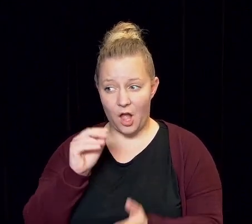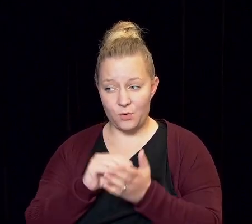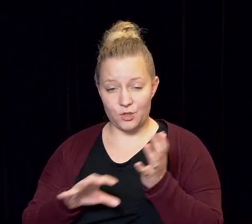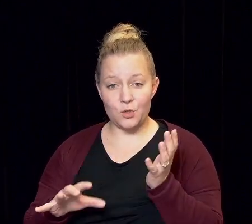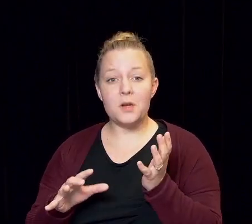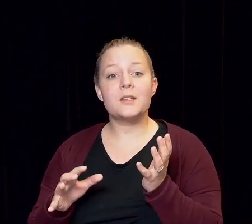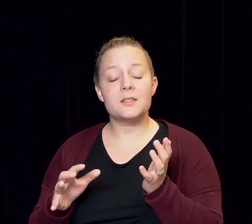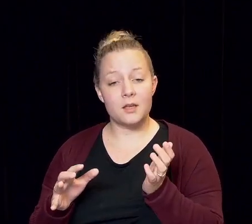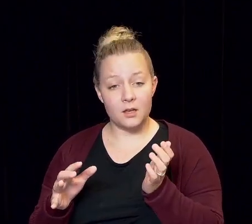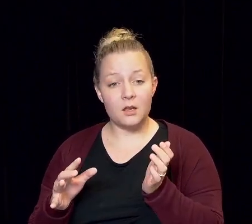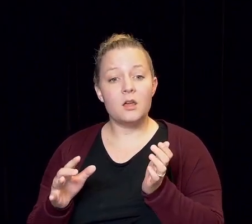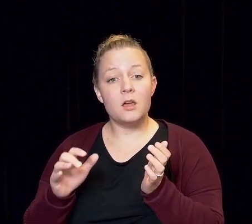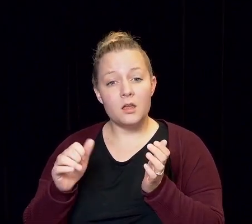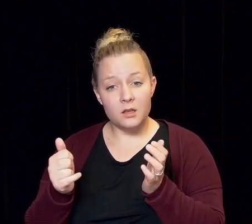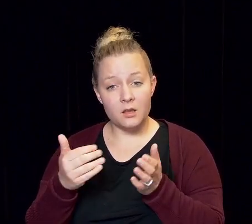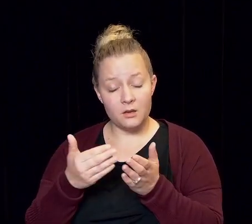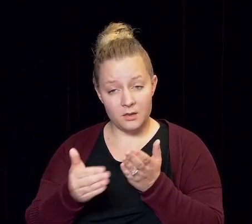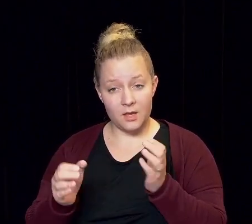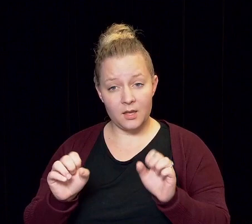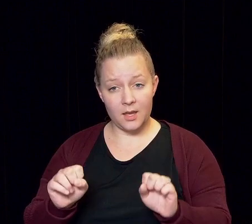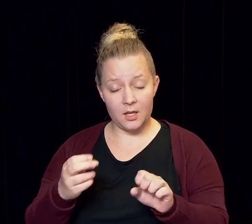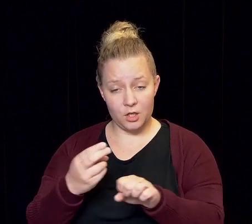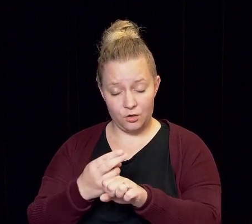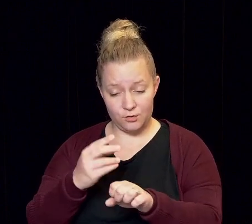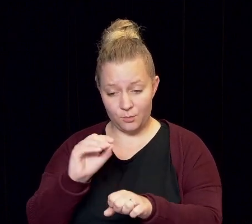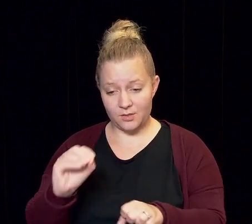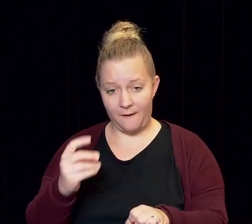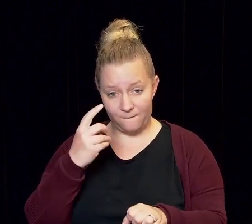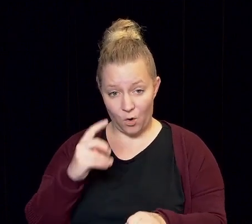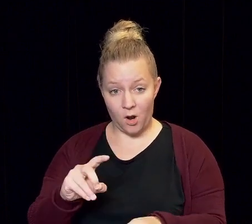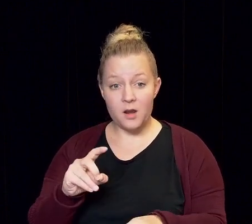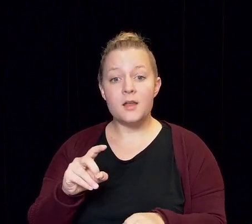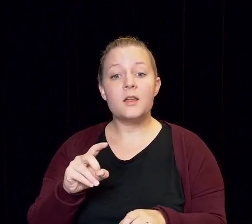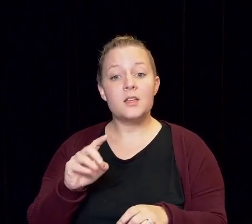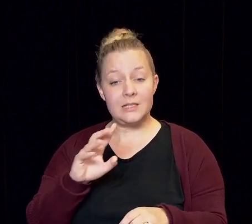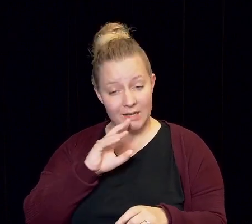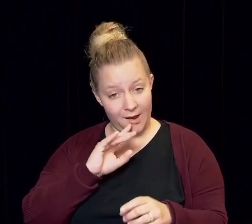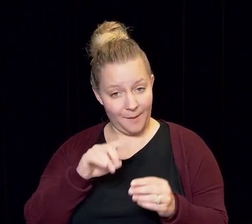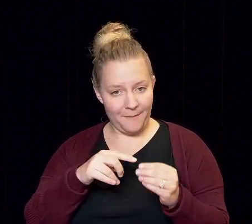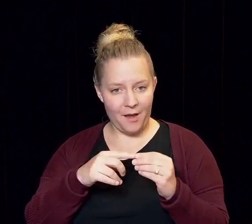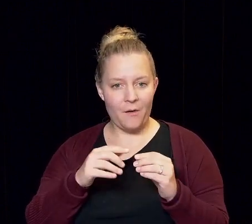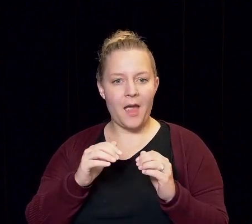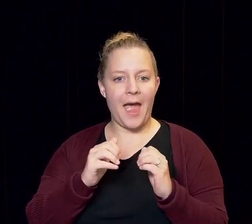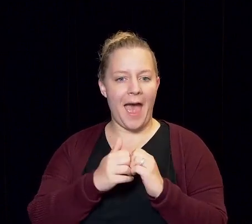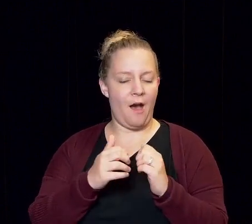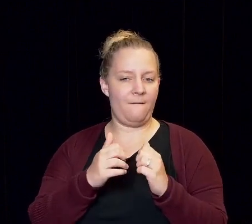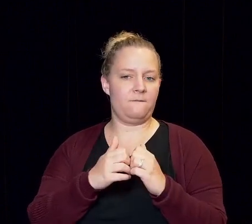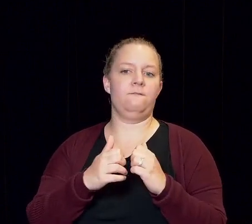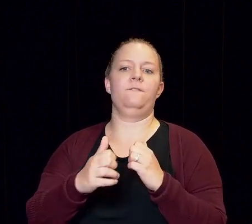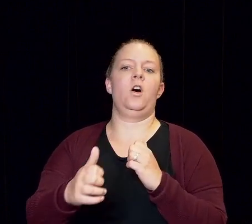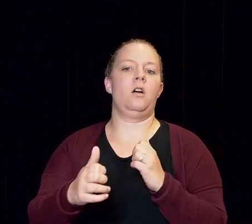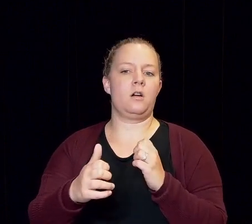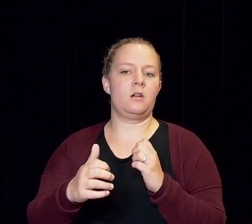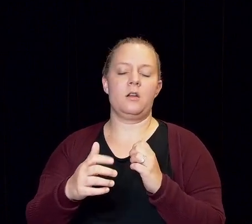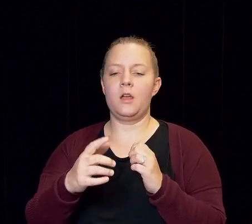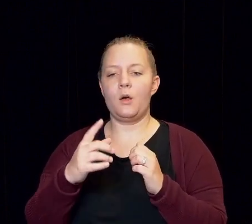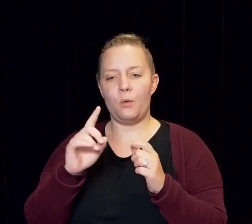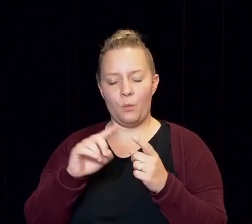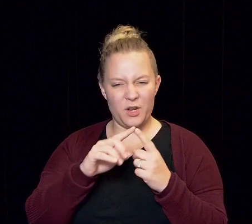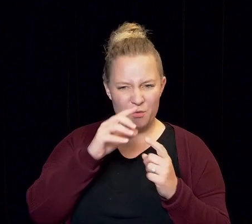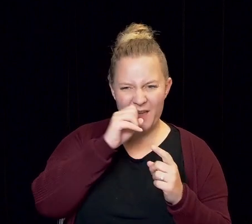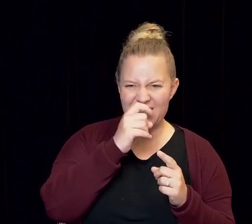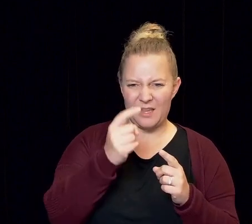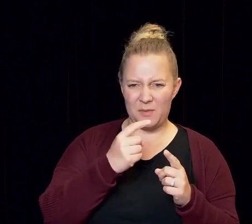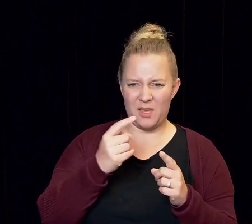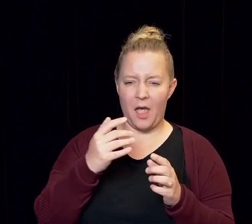Hello, students. Another thing that we can use percents for is to talk about how far off something was in, like, when they estimate, when they guess